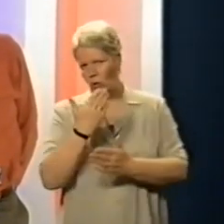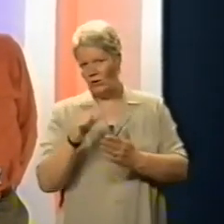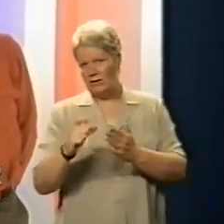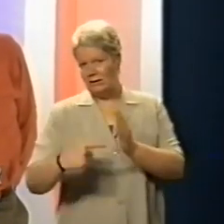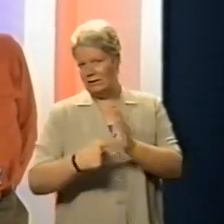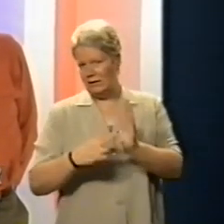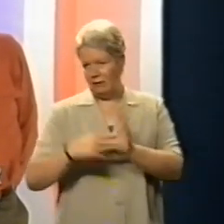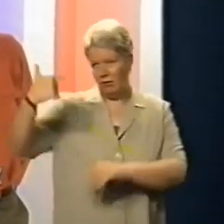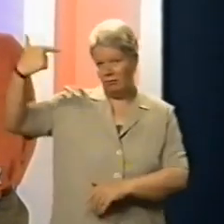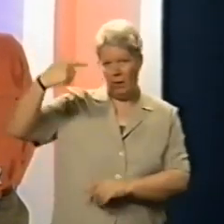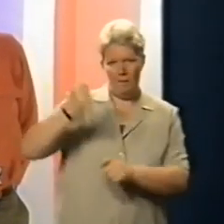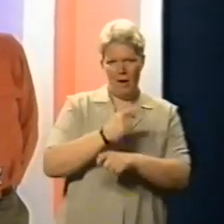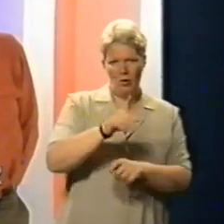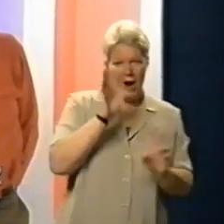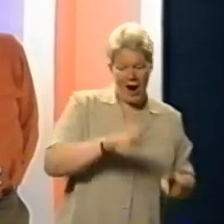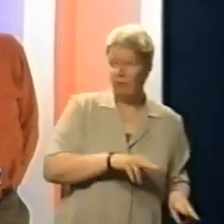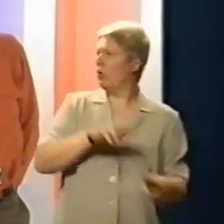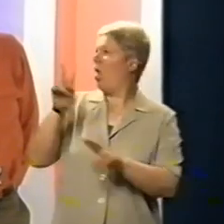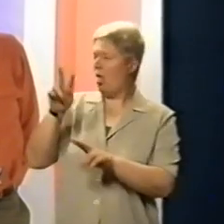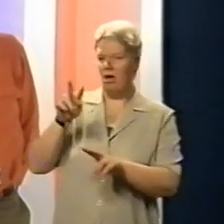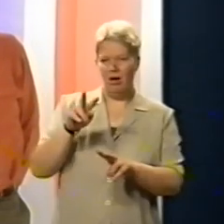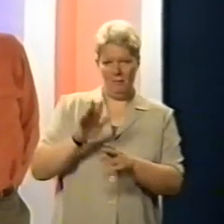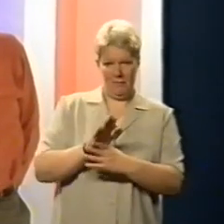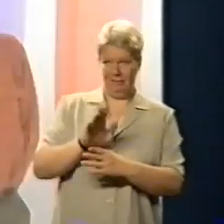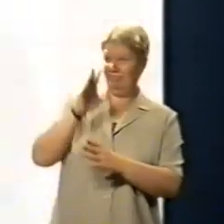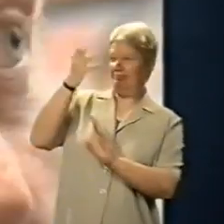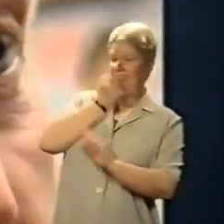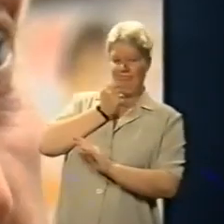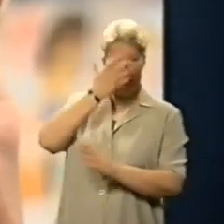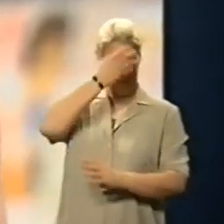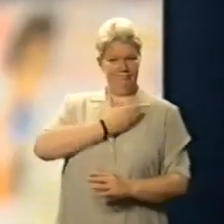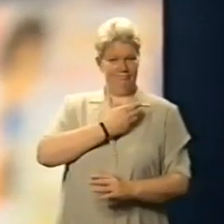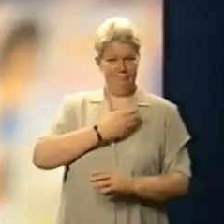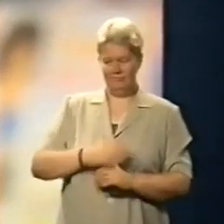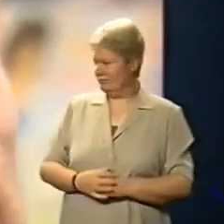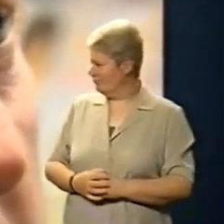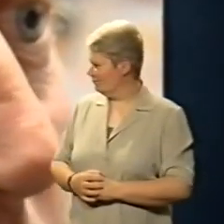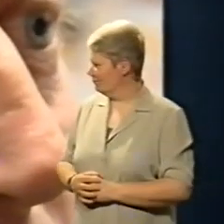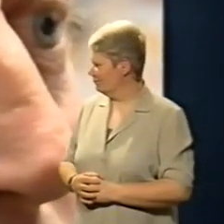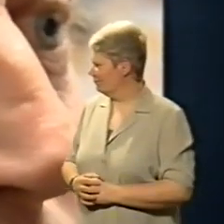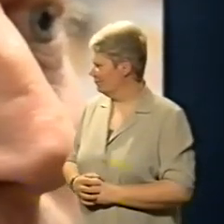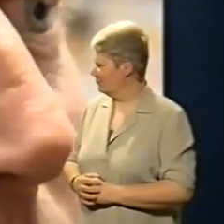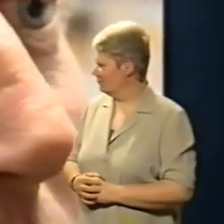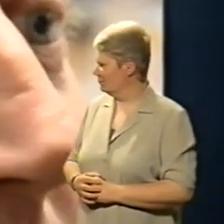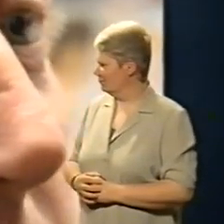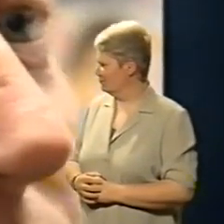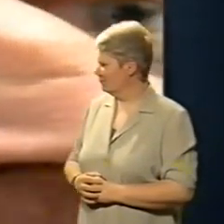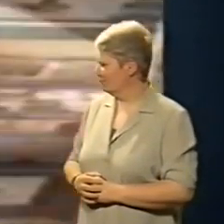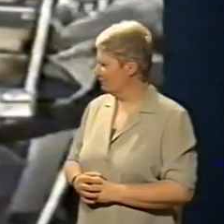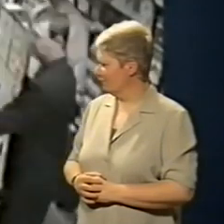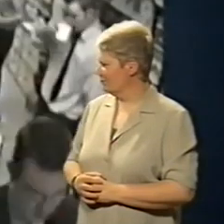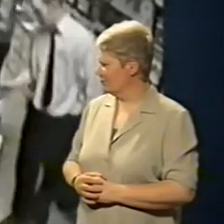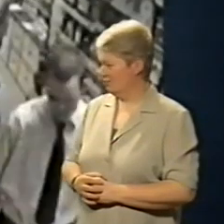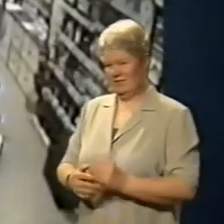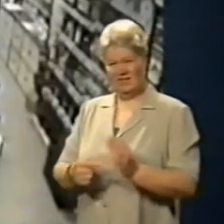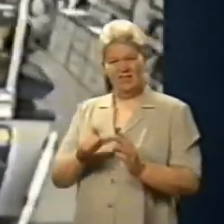make looking at the camera irresistible to criminals. CCTV. They're very easy to get round.